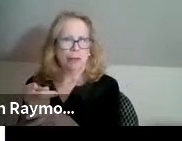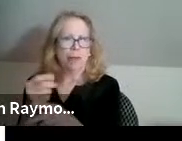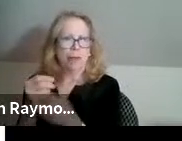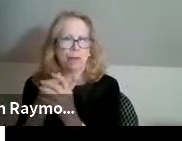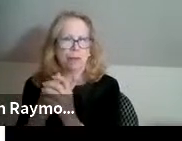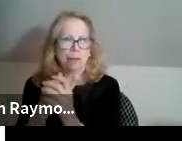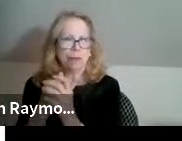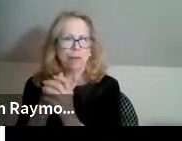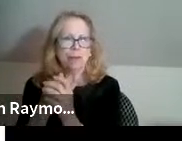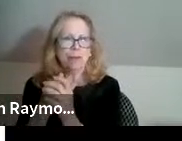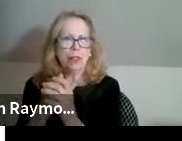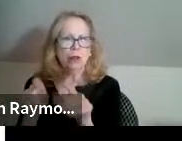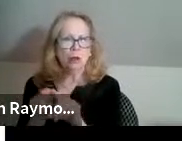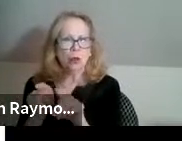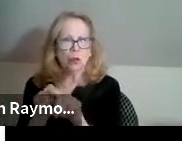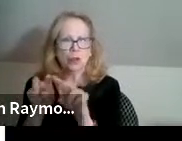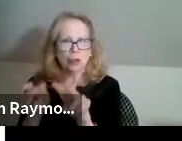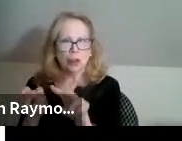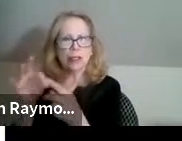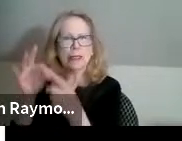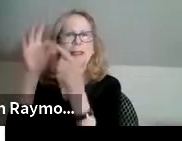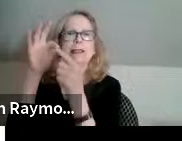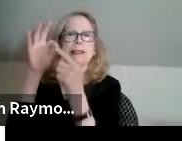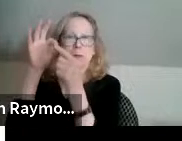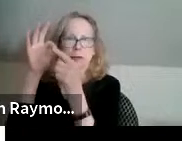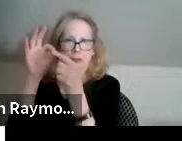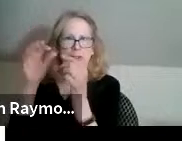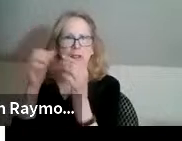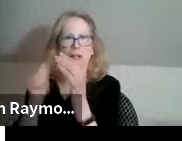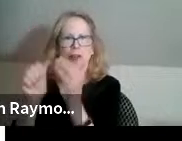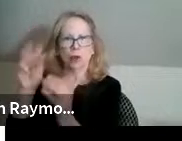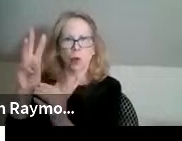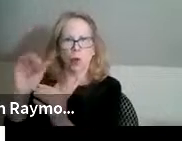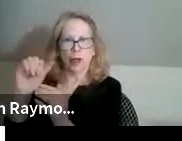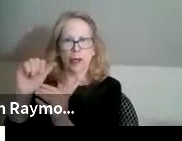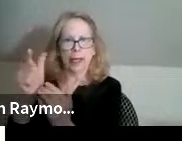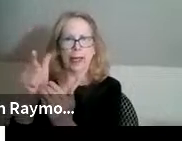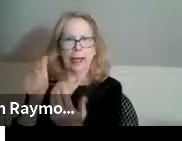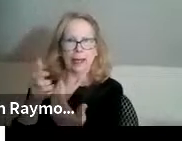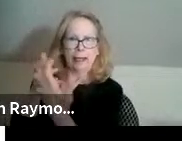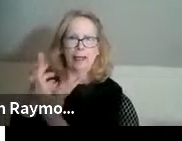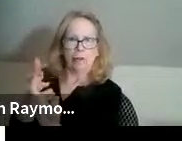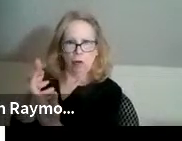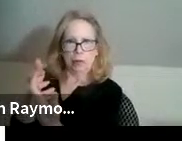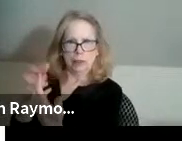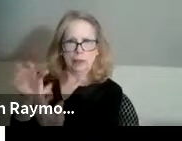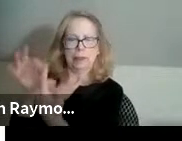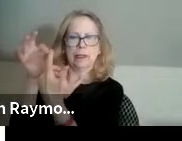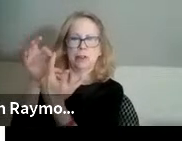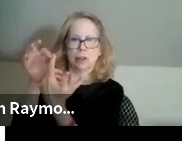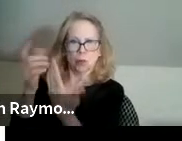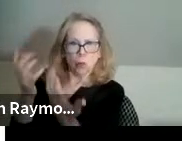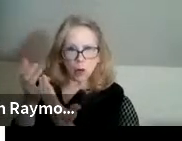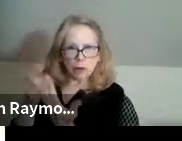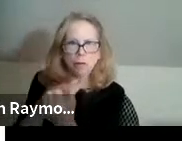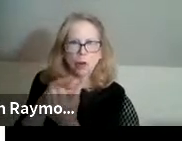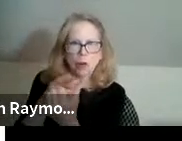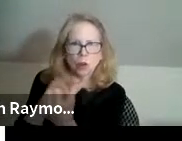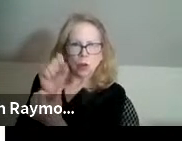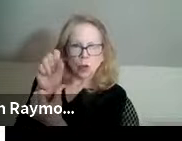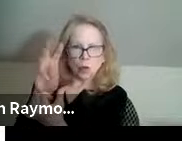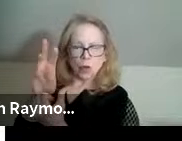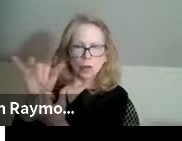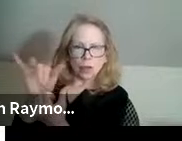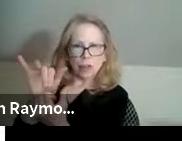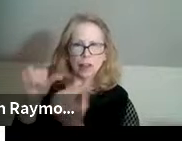slide, we also look at the exceptions under WCAG conformance. Again, the exception here is, first of all, software